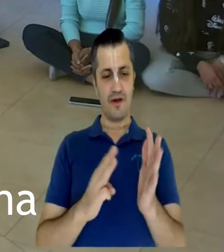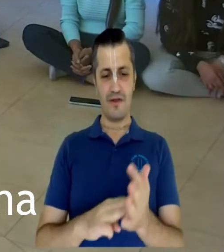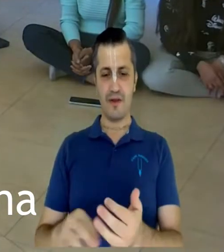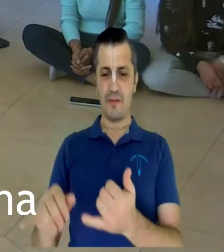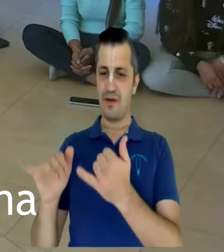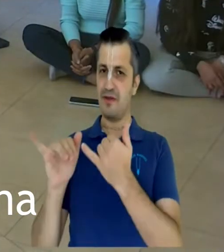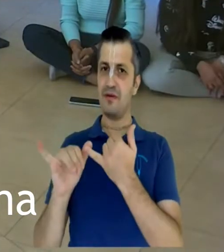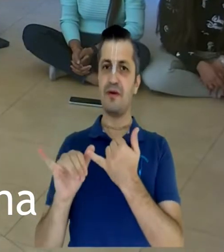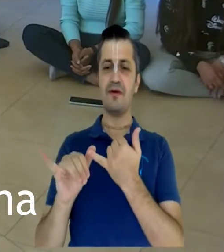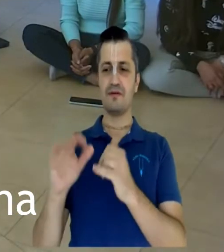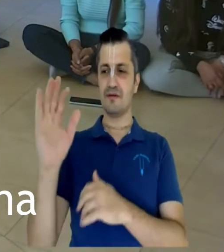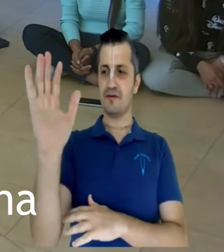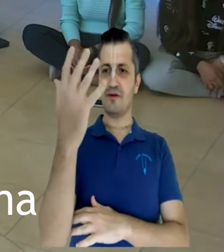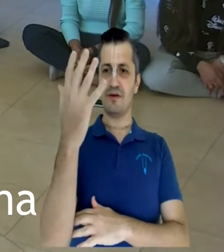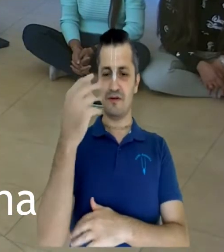Madhava Kunja